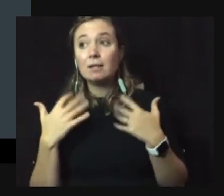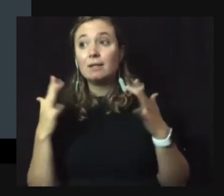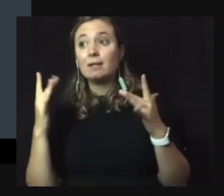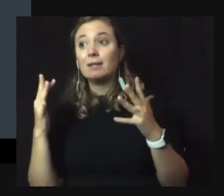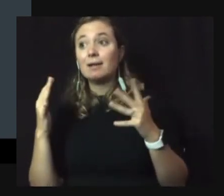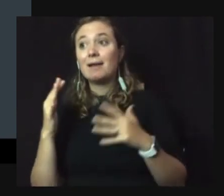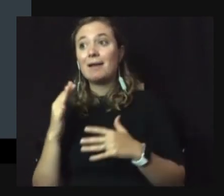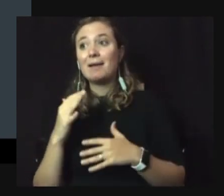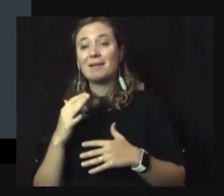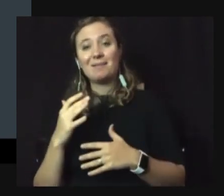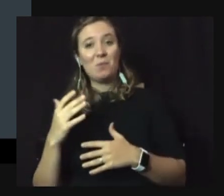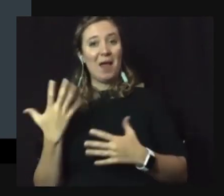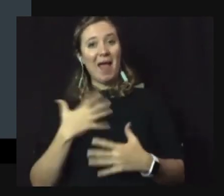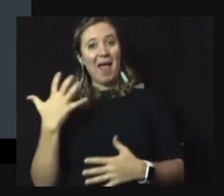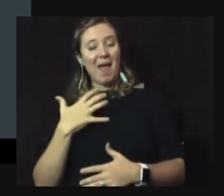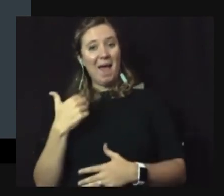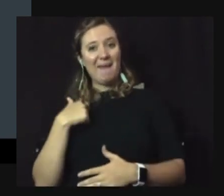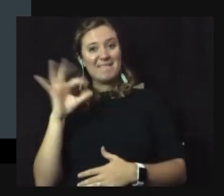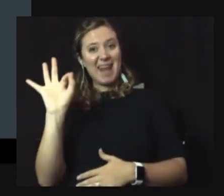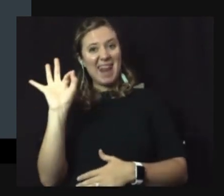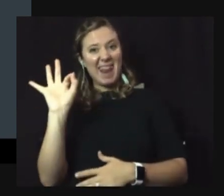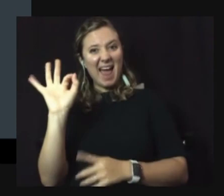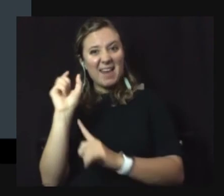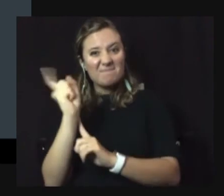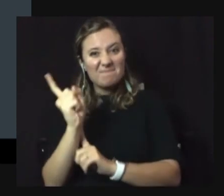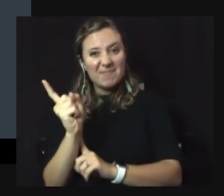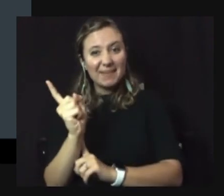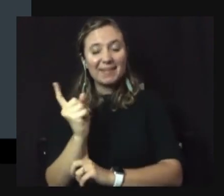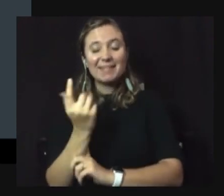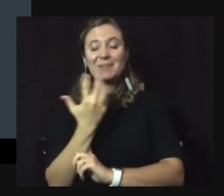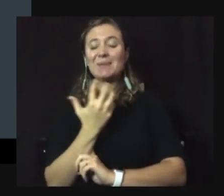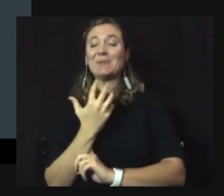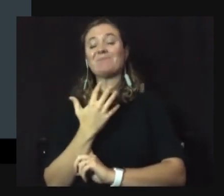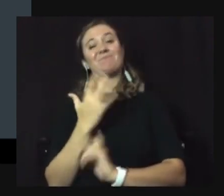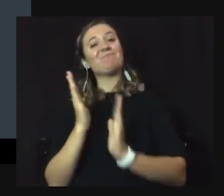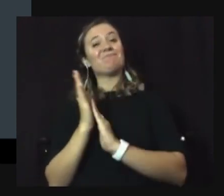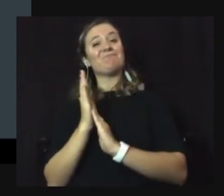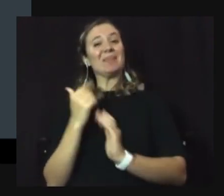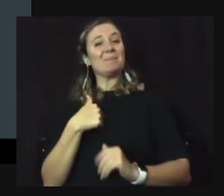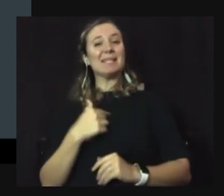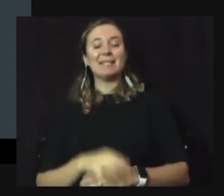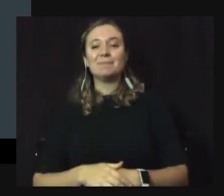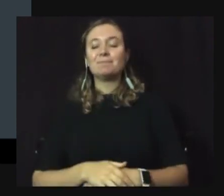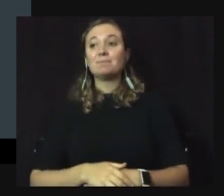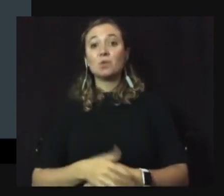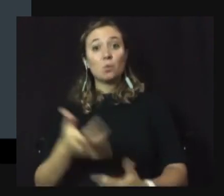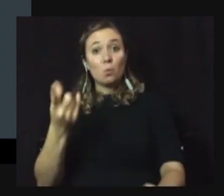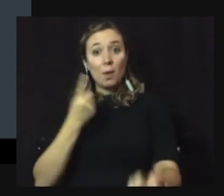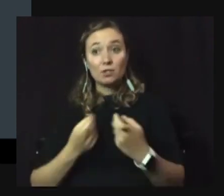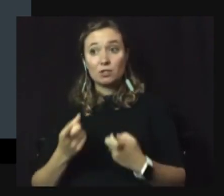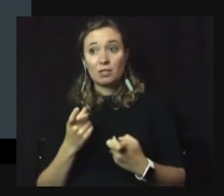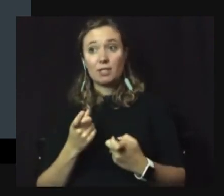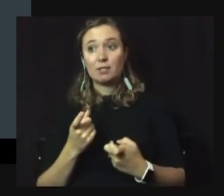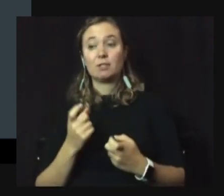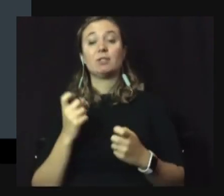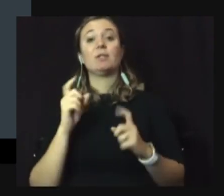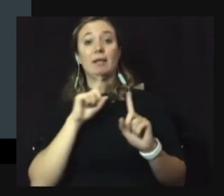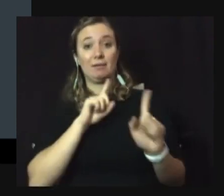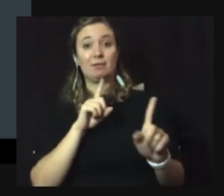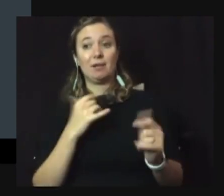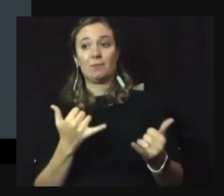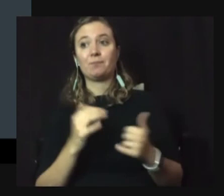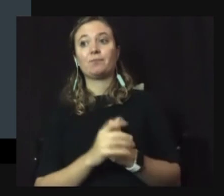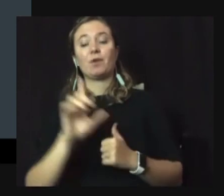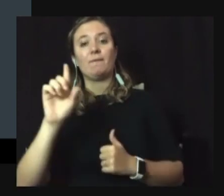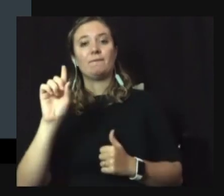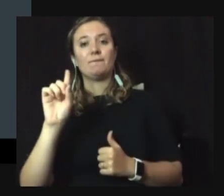Woo-hoo, look at me go. I have 9 minutes and questions to answer. So first,